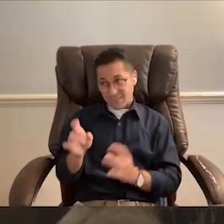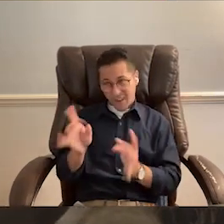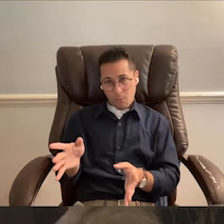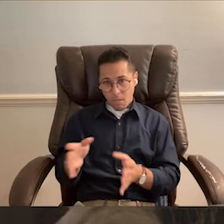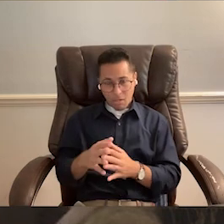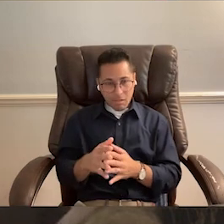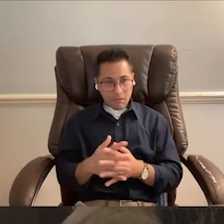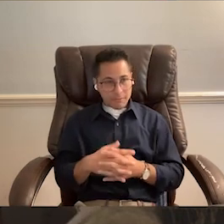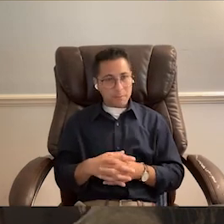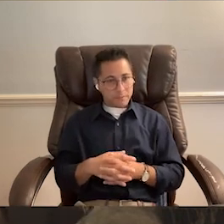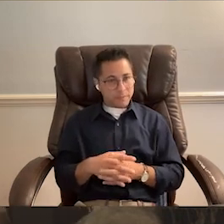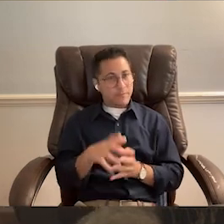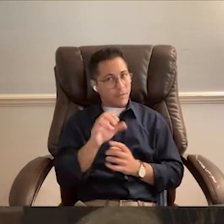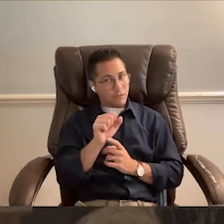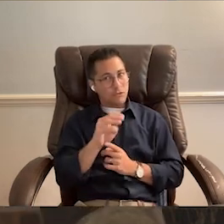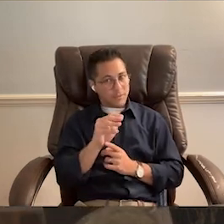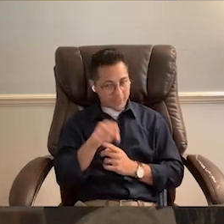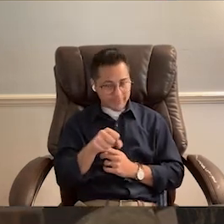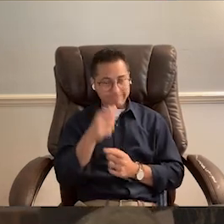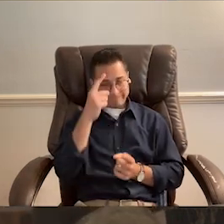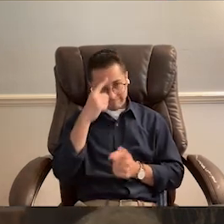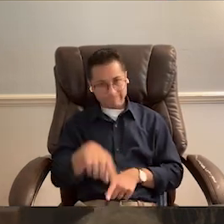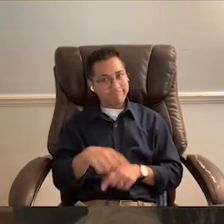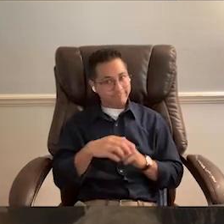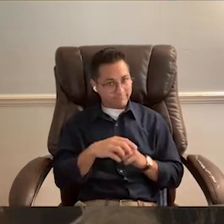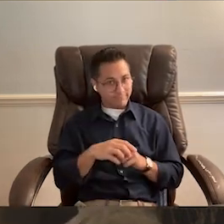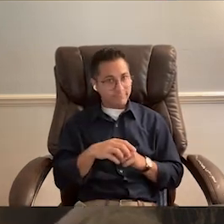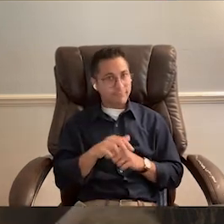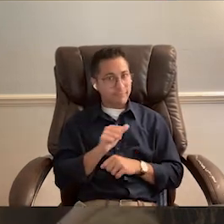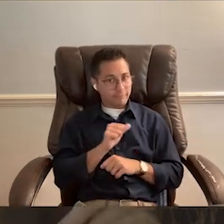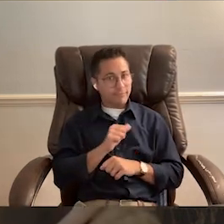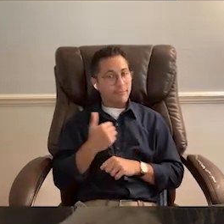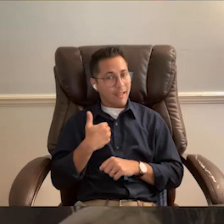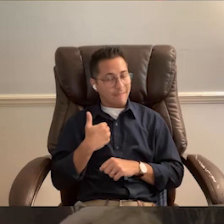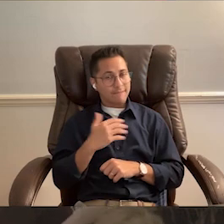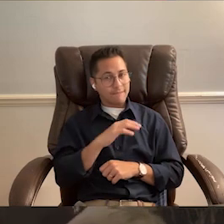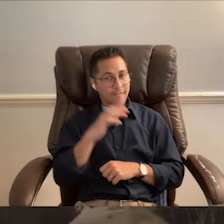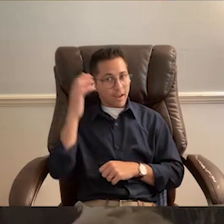Everything. awful on Yeah. social Yeah, media. Yeah. social media, It's horrible. social